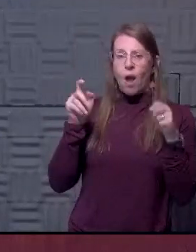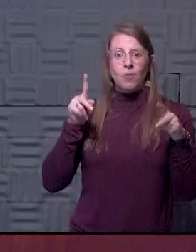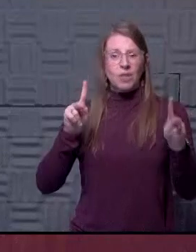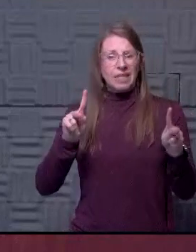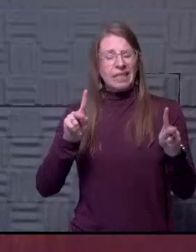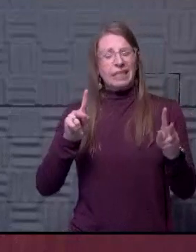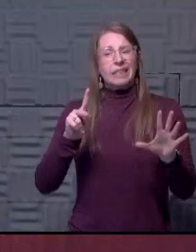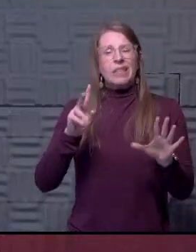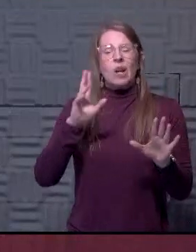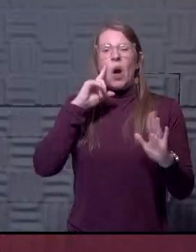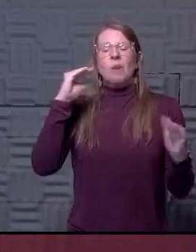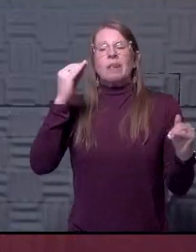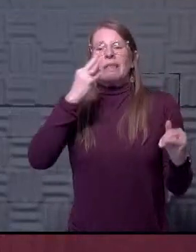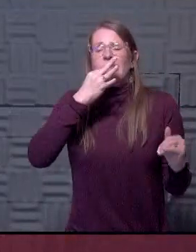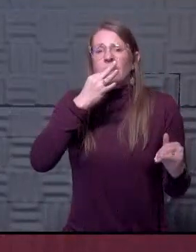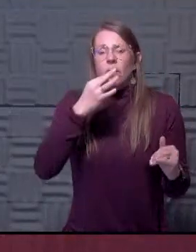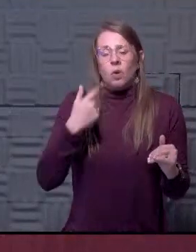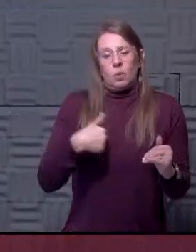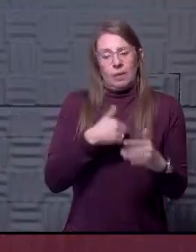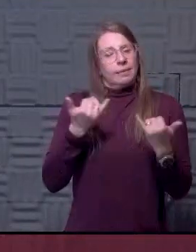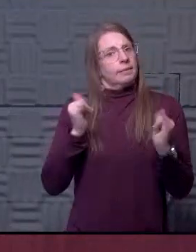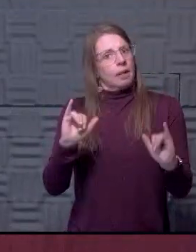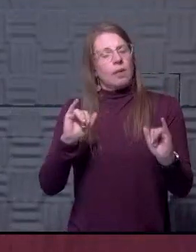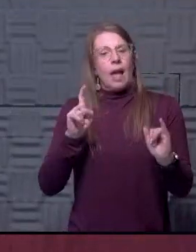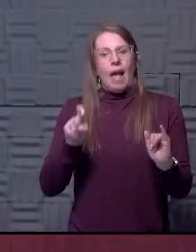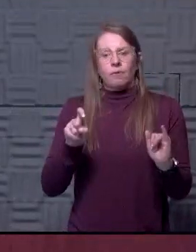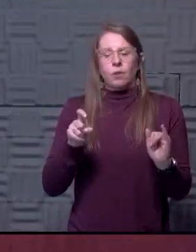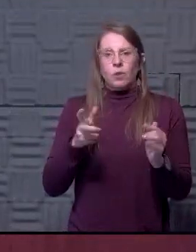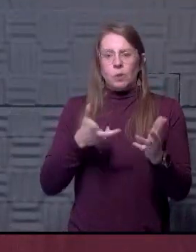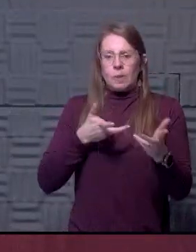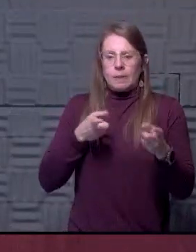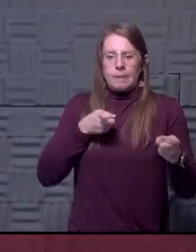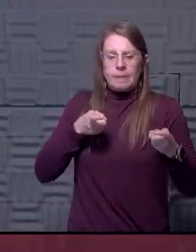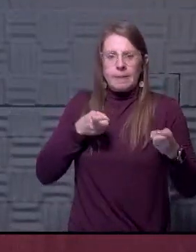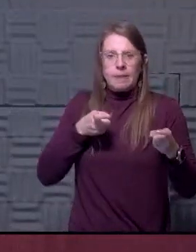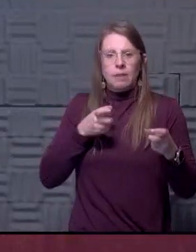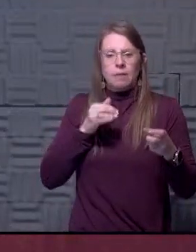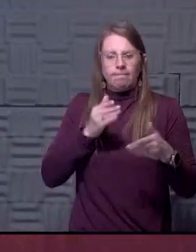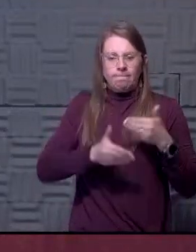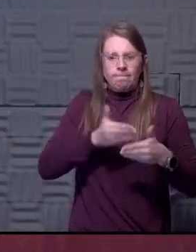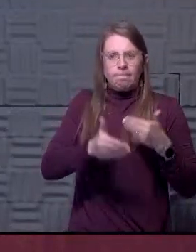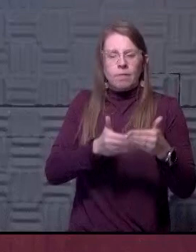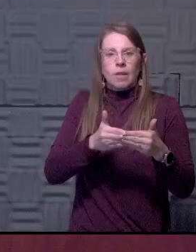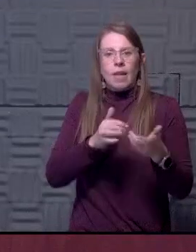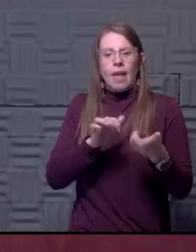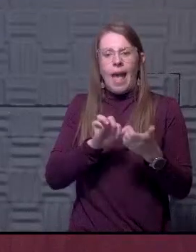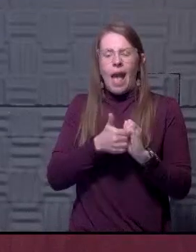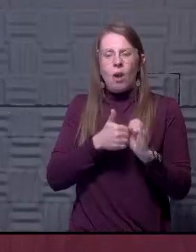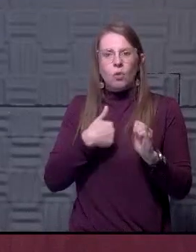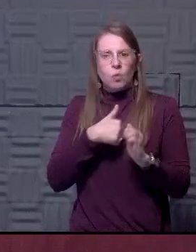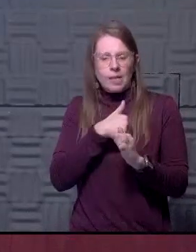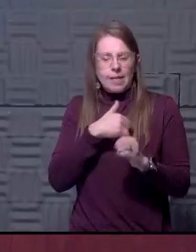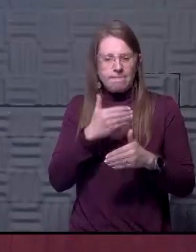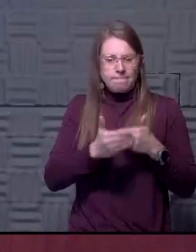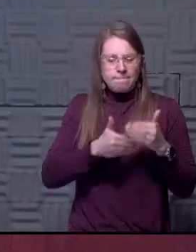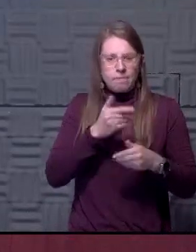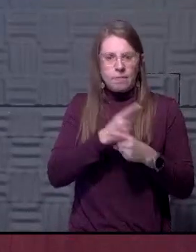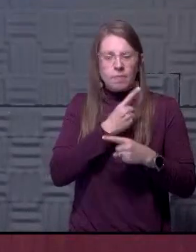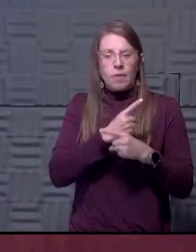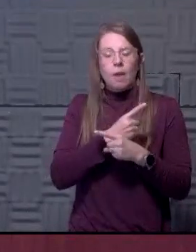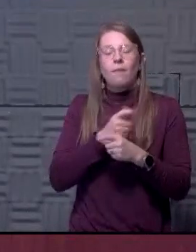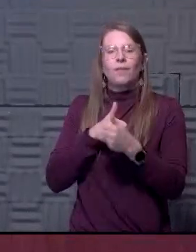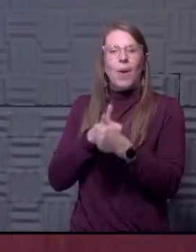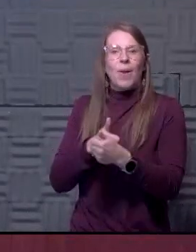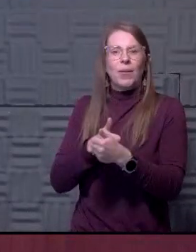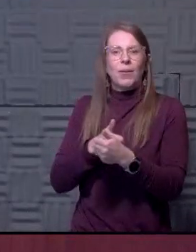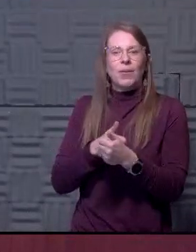won't be a moment too soon, we still have to mitigate that trail. And how do we do that? How do we take that road correctly? We follow the rules of